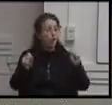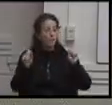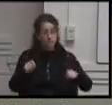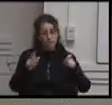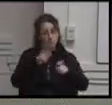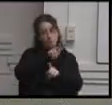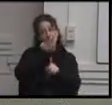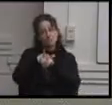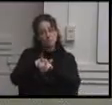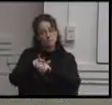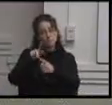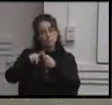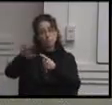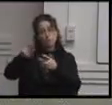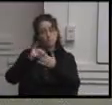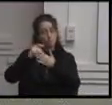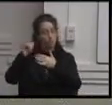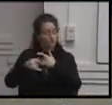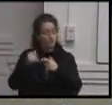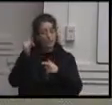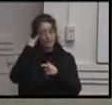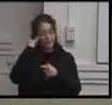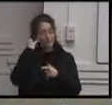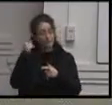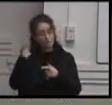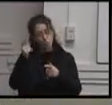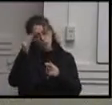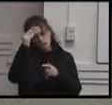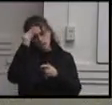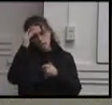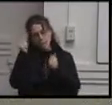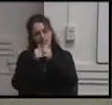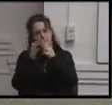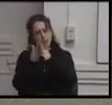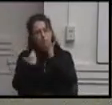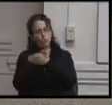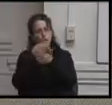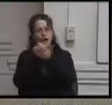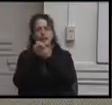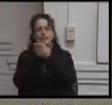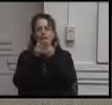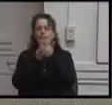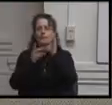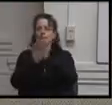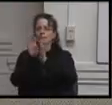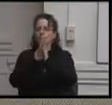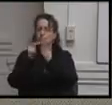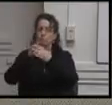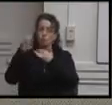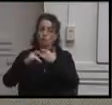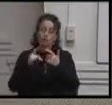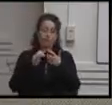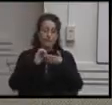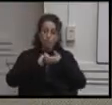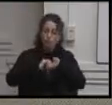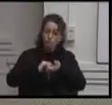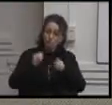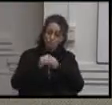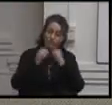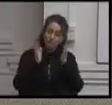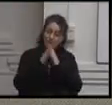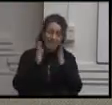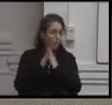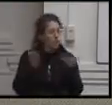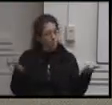where funding really should be coming from for doing economic development. And really the partnership between us and the